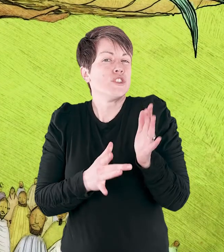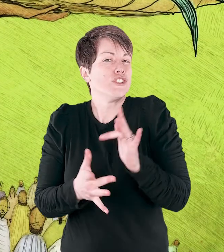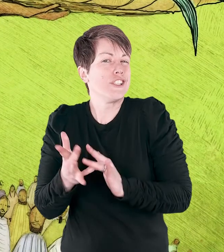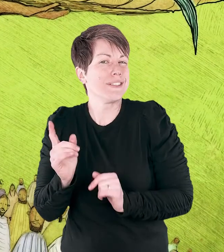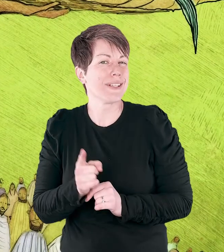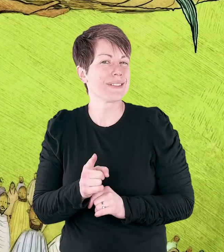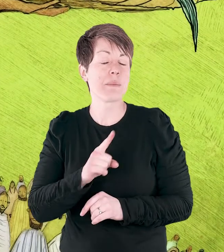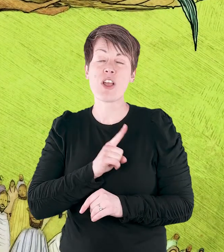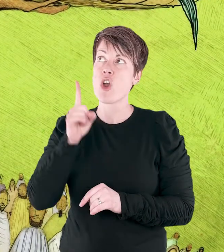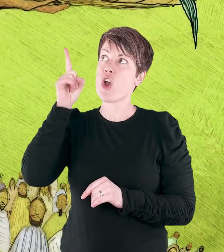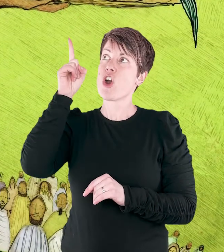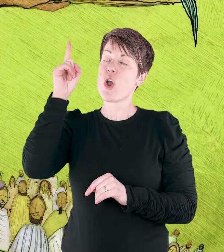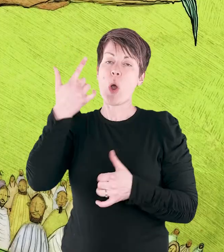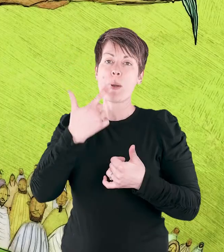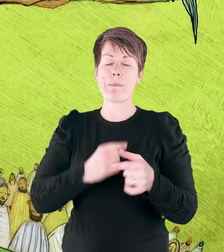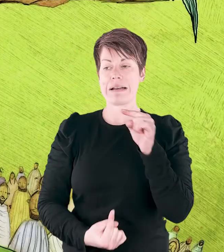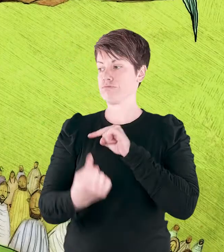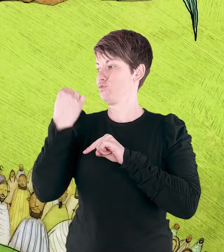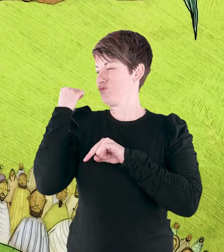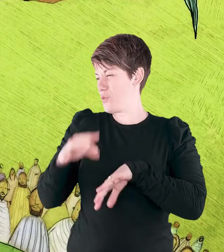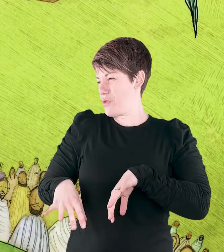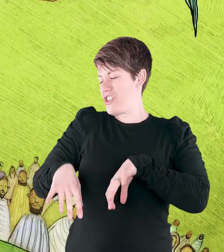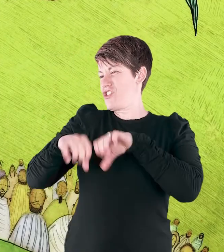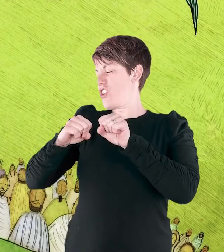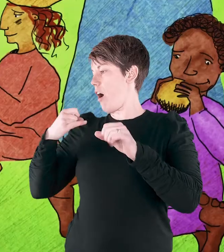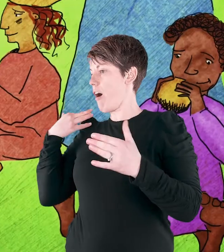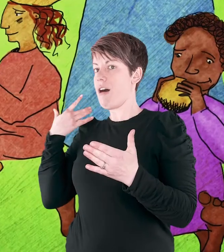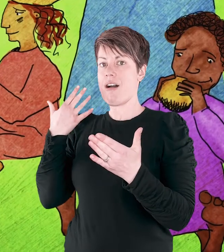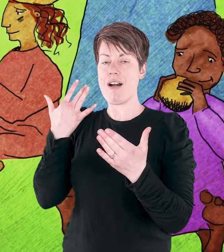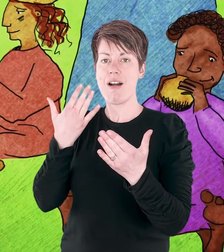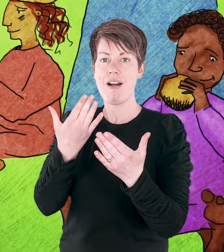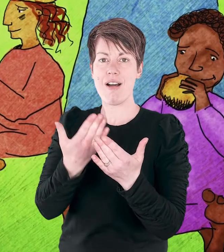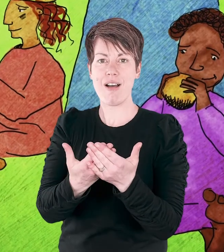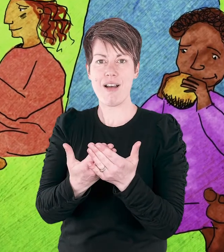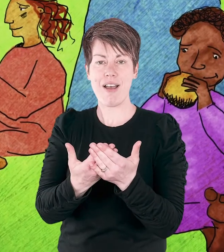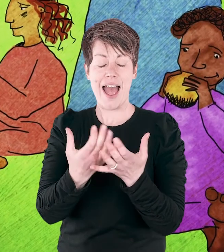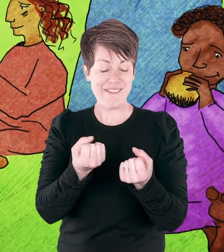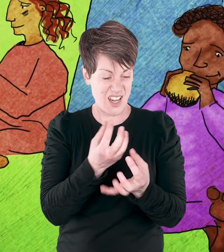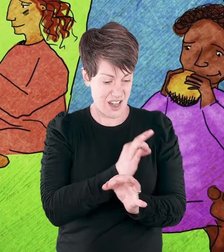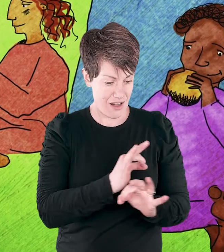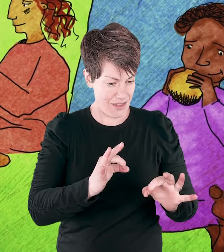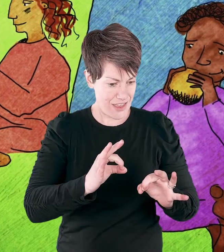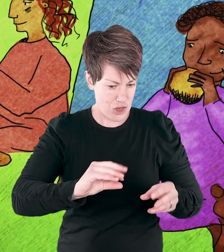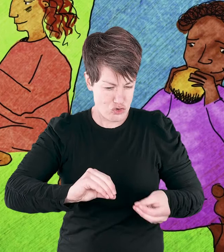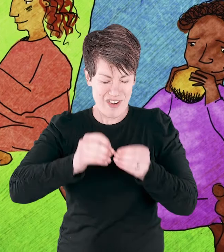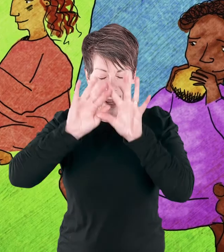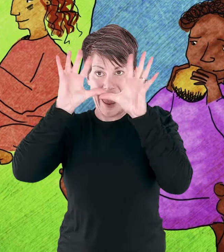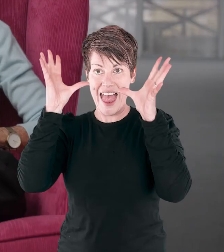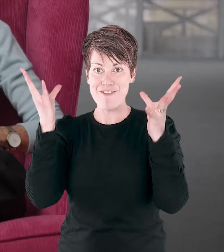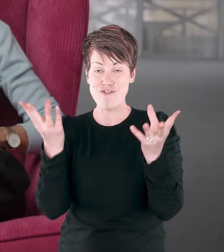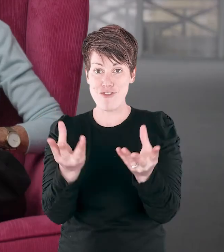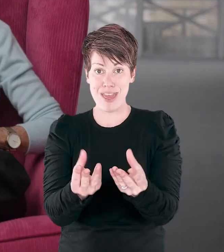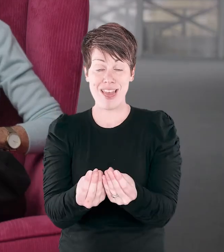world. It's what God had been doing from the beginning, of course. Taking nothing and making it